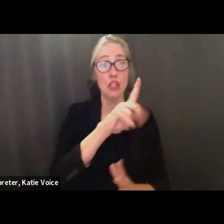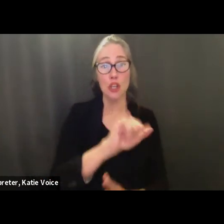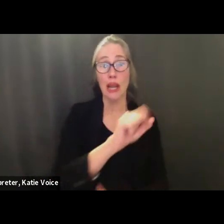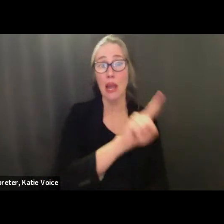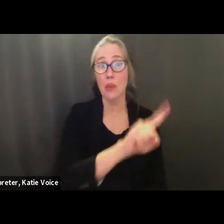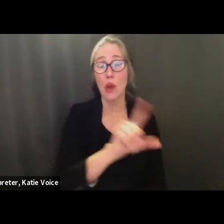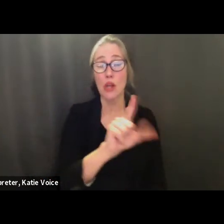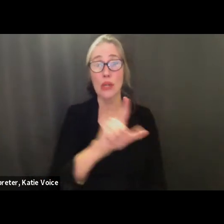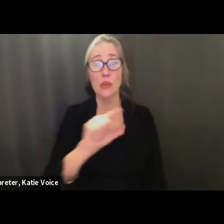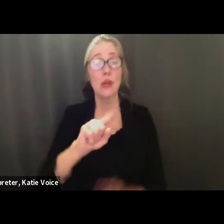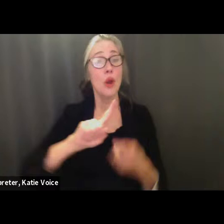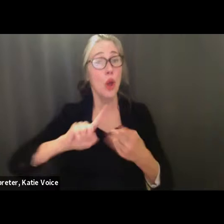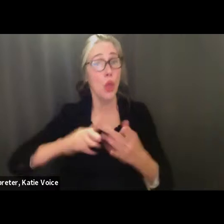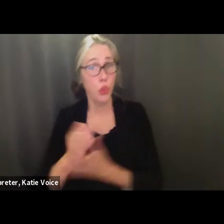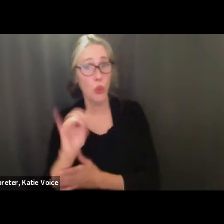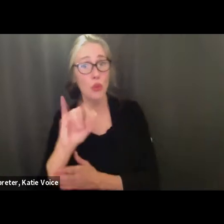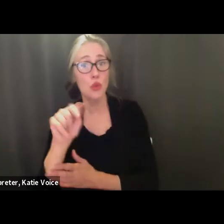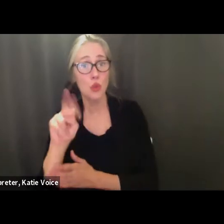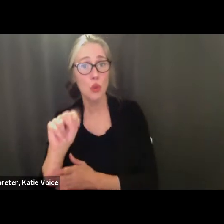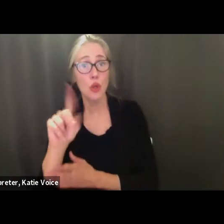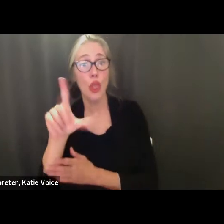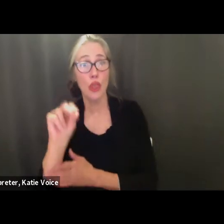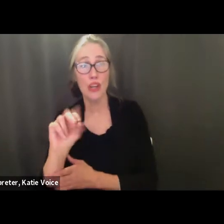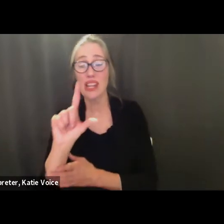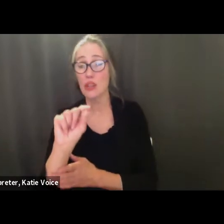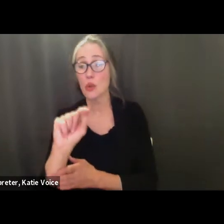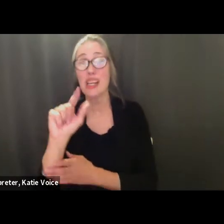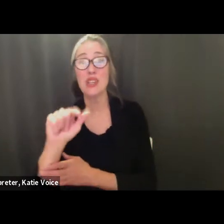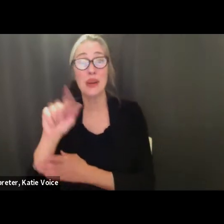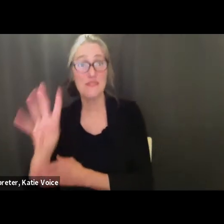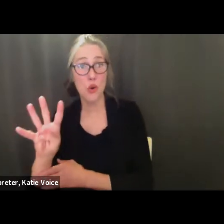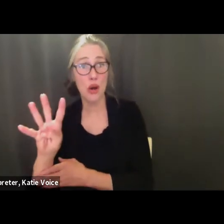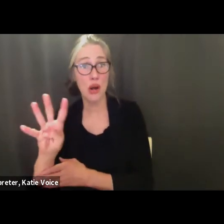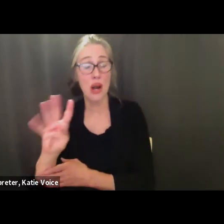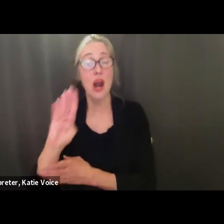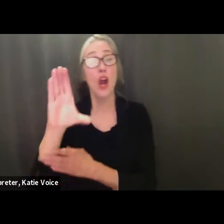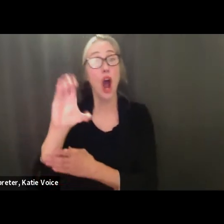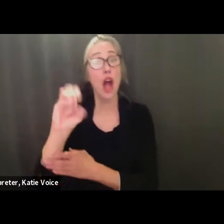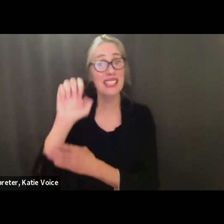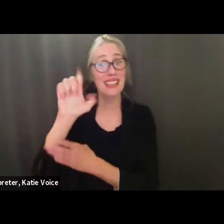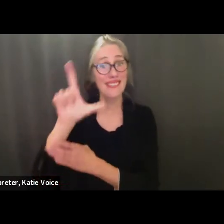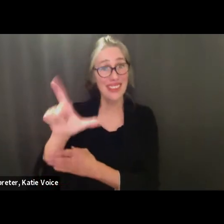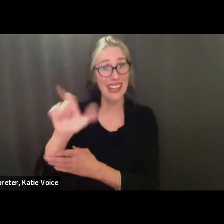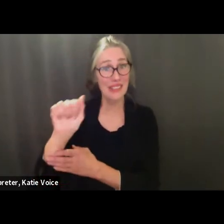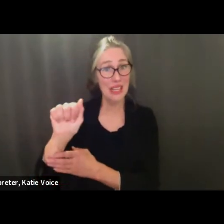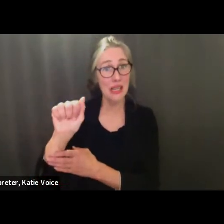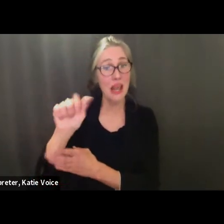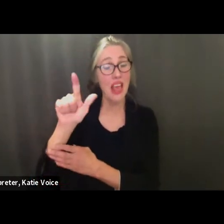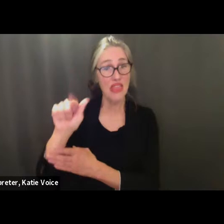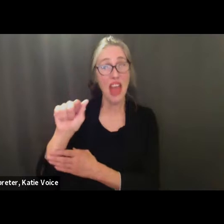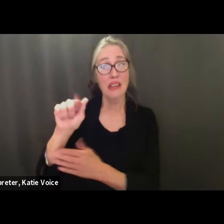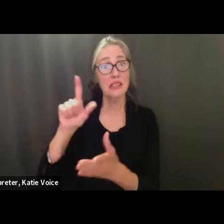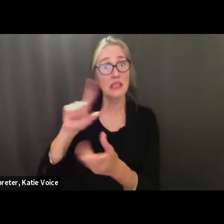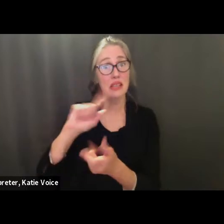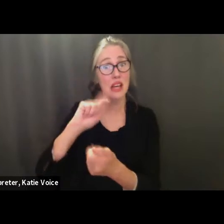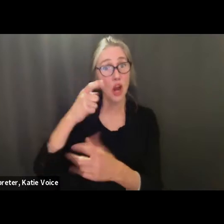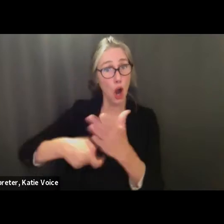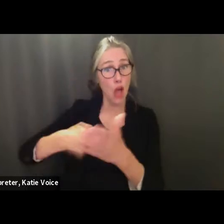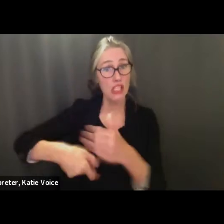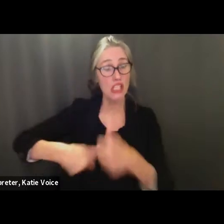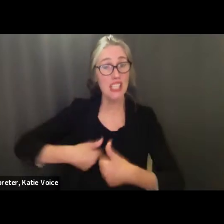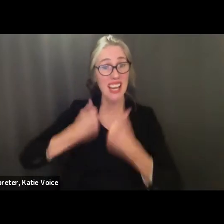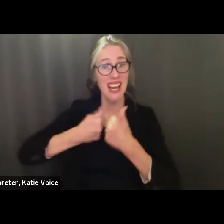through June 30th, 2024. The cost of living adjustment, or COLA, is